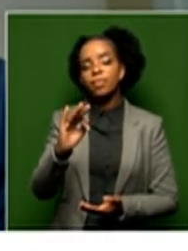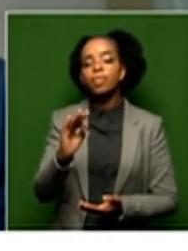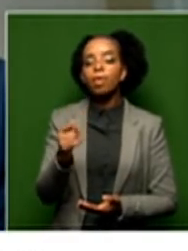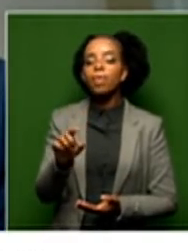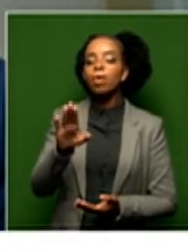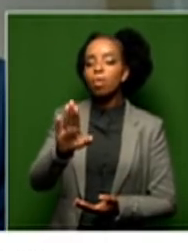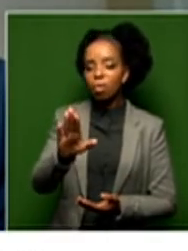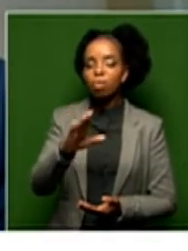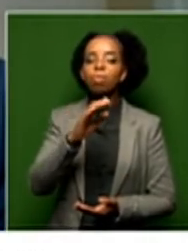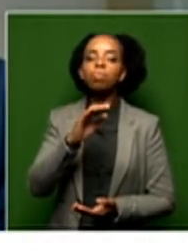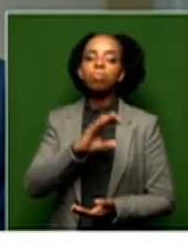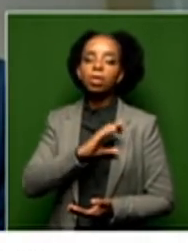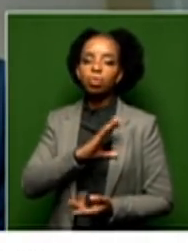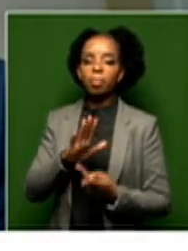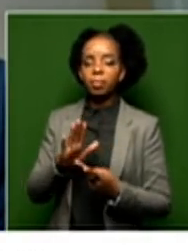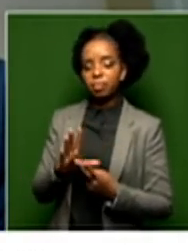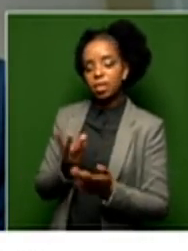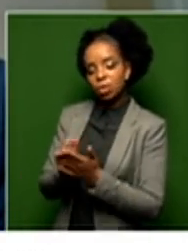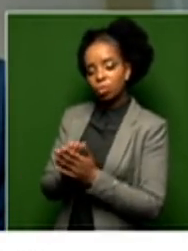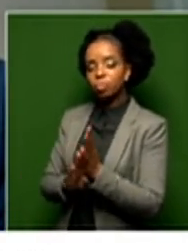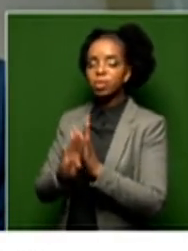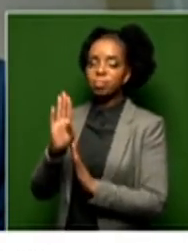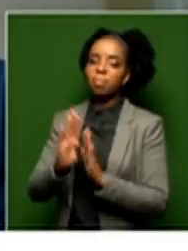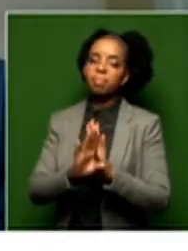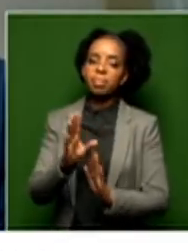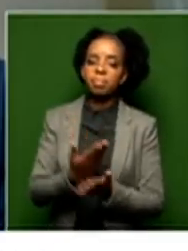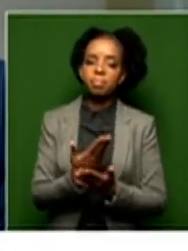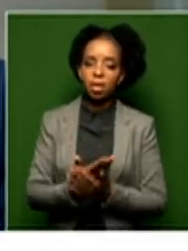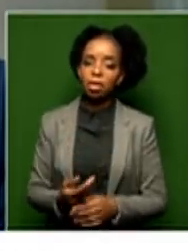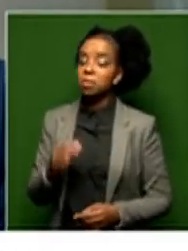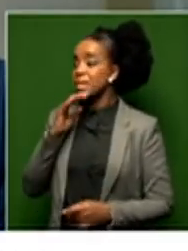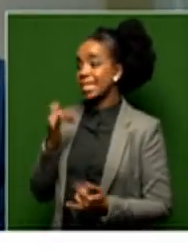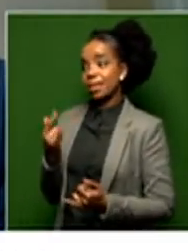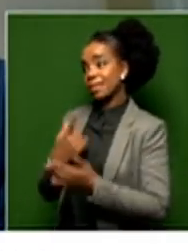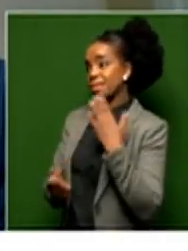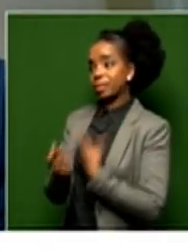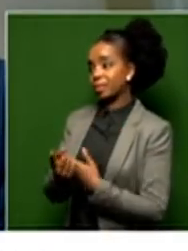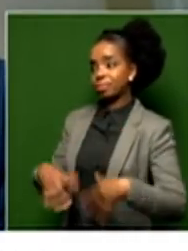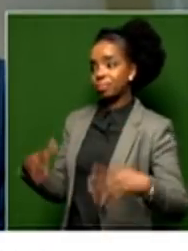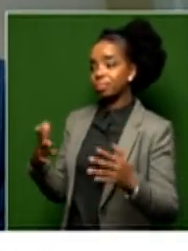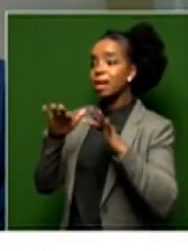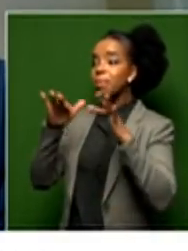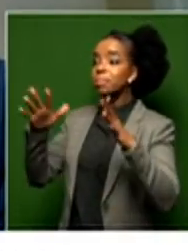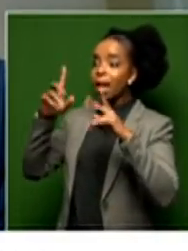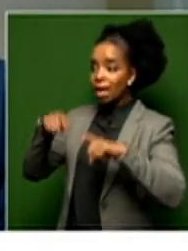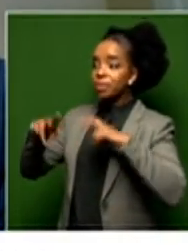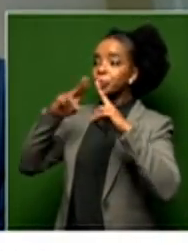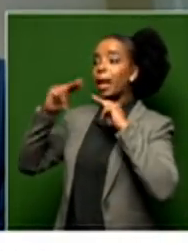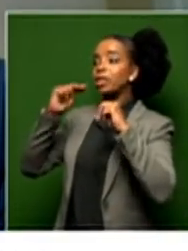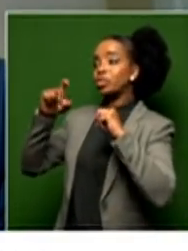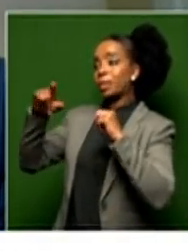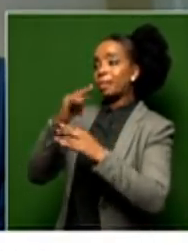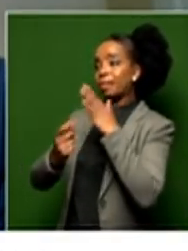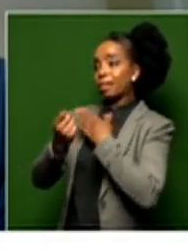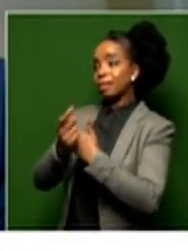happening at the moment. So it would be in everybody's interest to renegotiate that. Yes. Certainly, but I don't